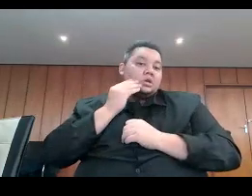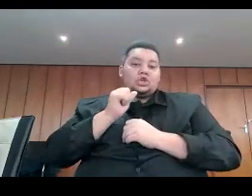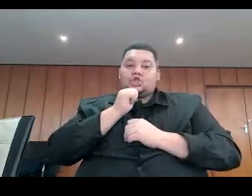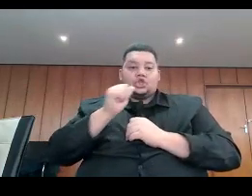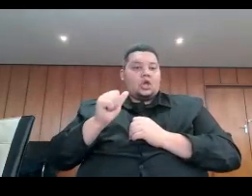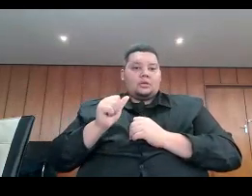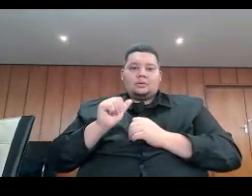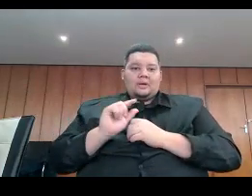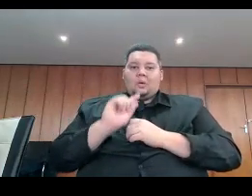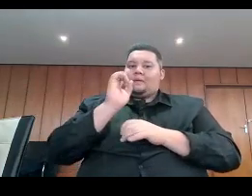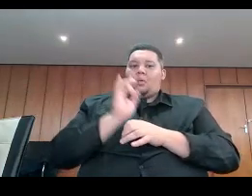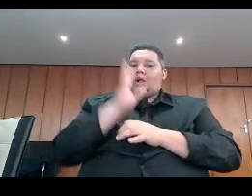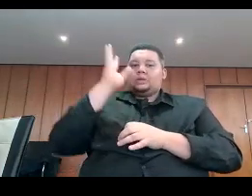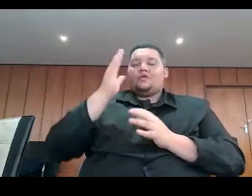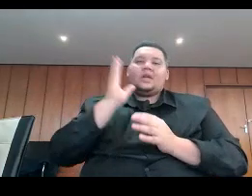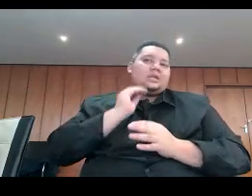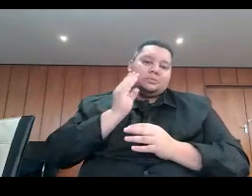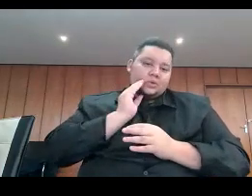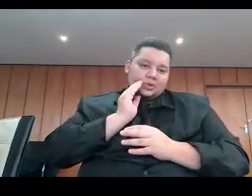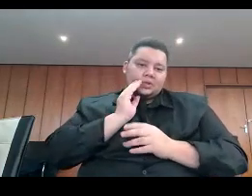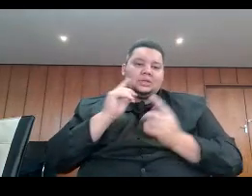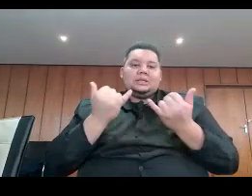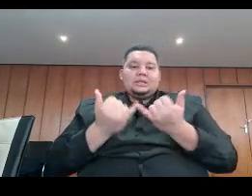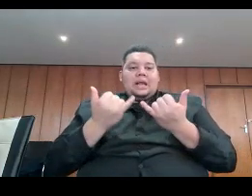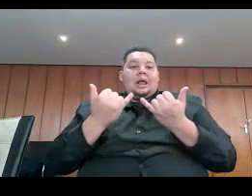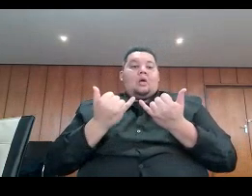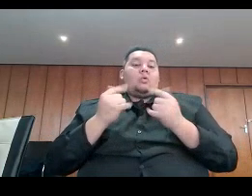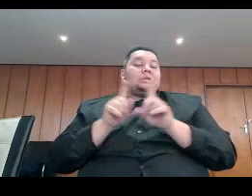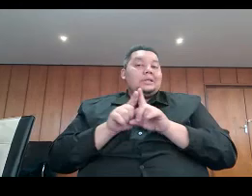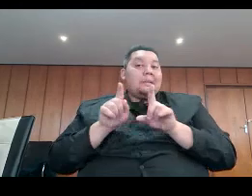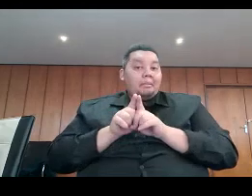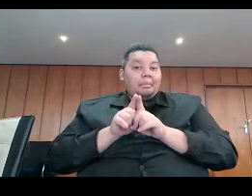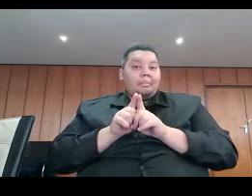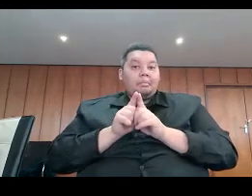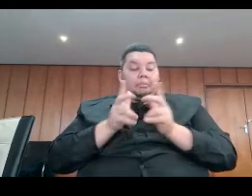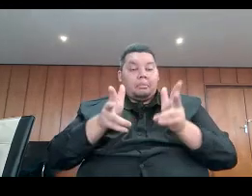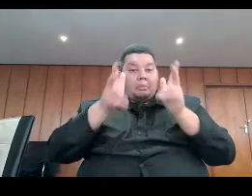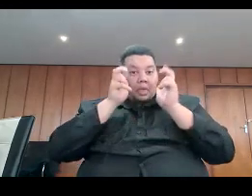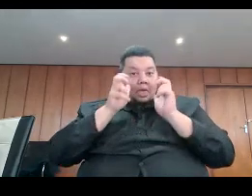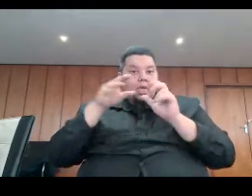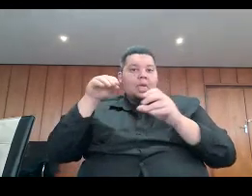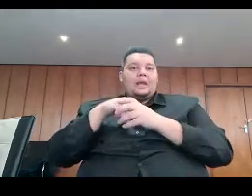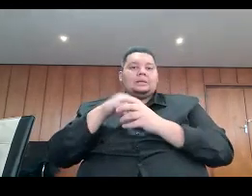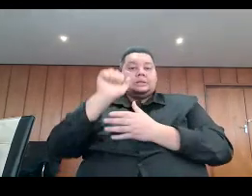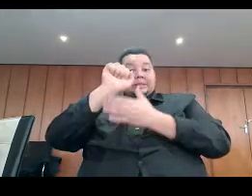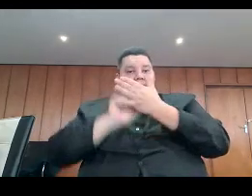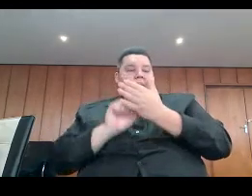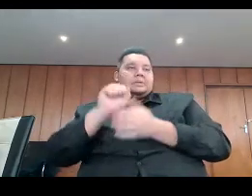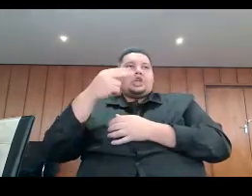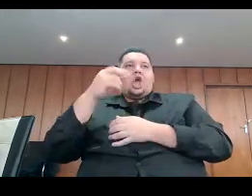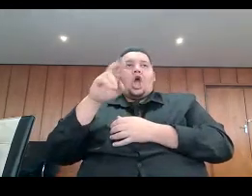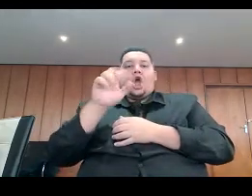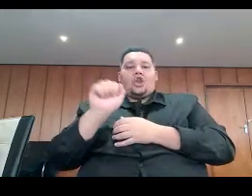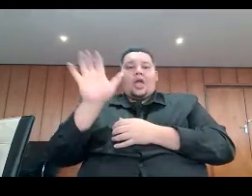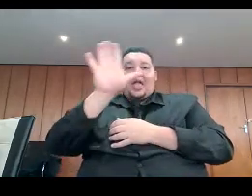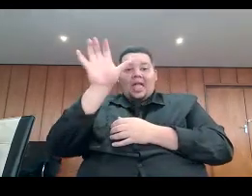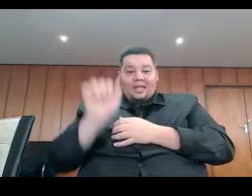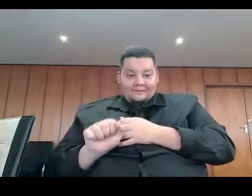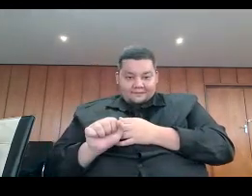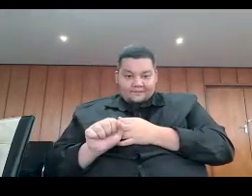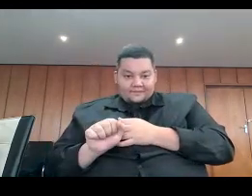one-time experience. And in a spoken review of studies in sub-Saharan Africa, Dante